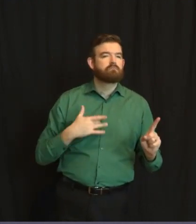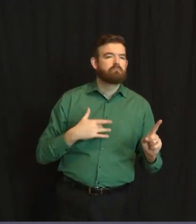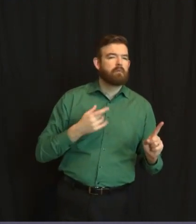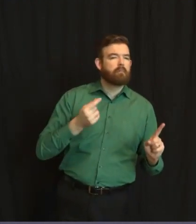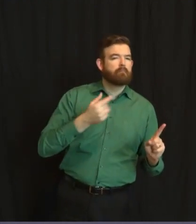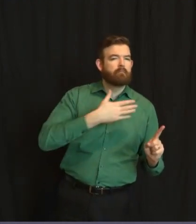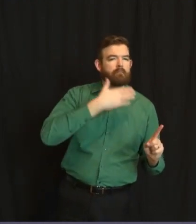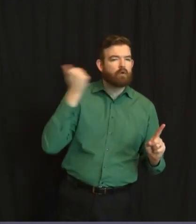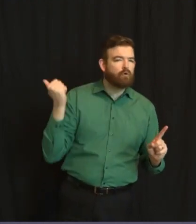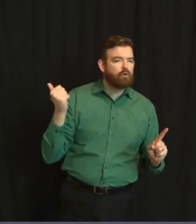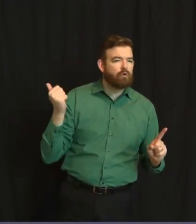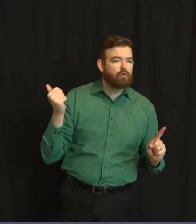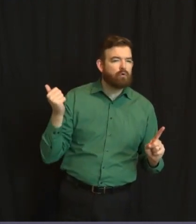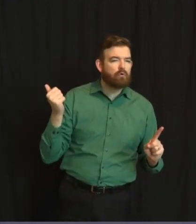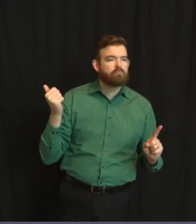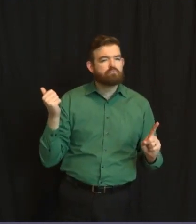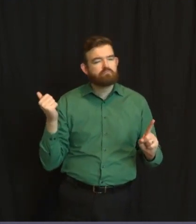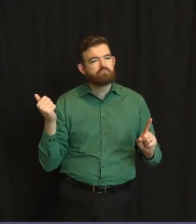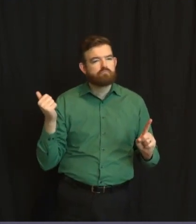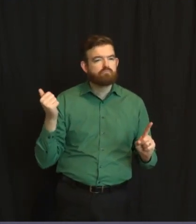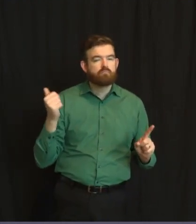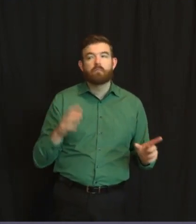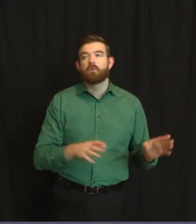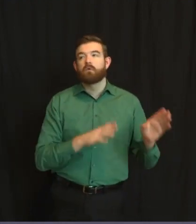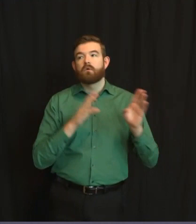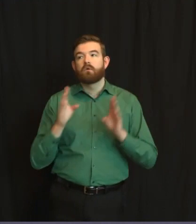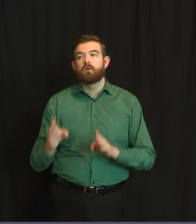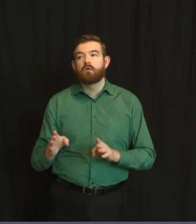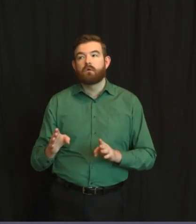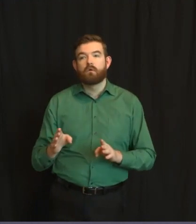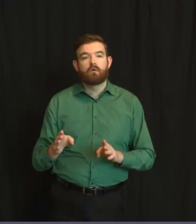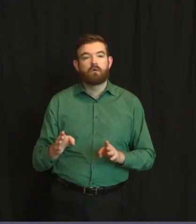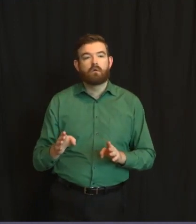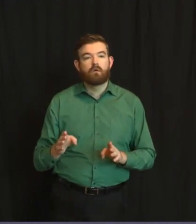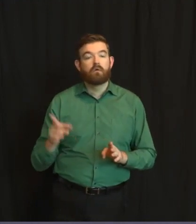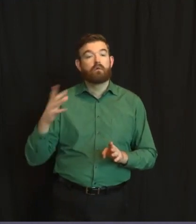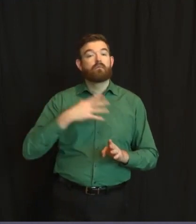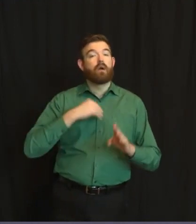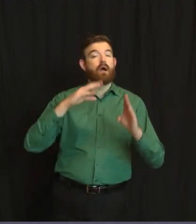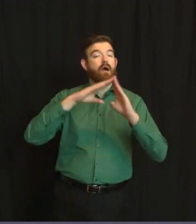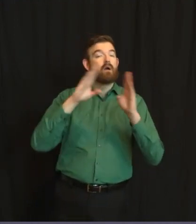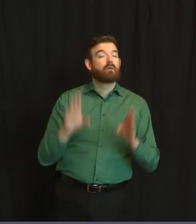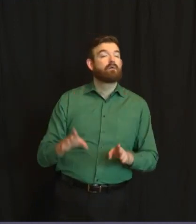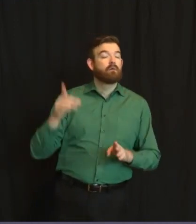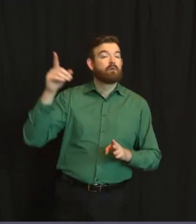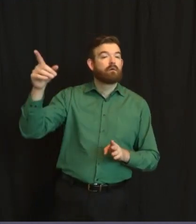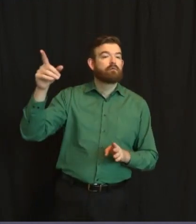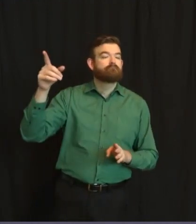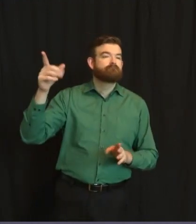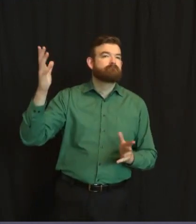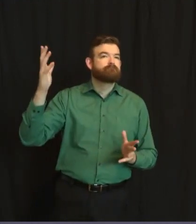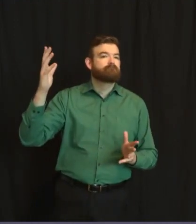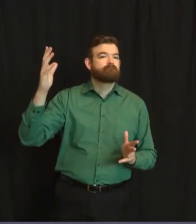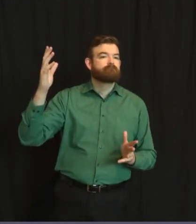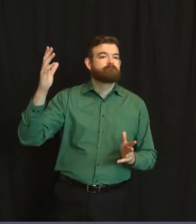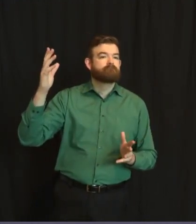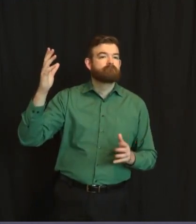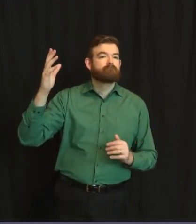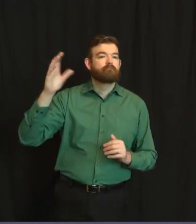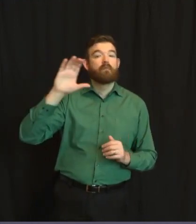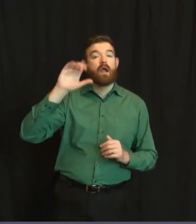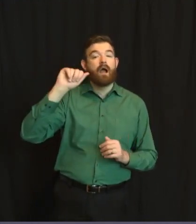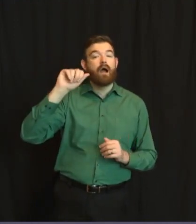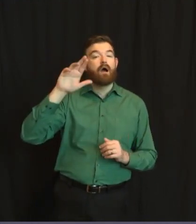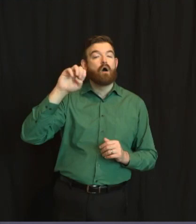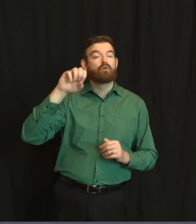zone. And in terms of the administration's general, so that's related specifically to the CARES Act, as